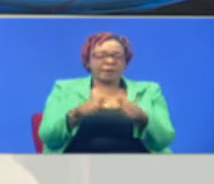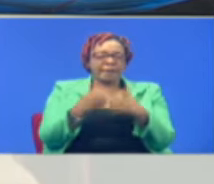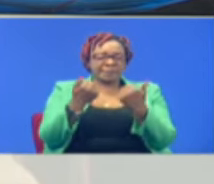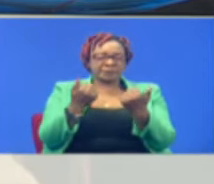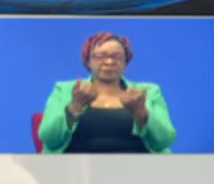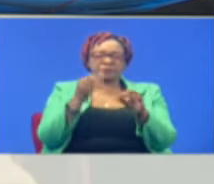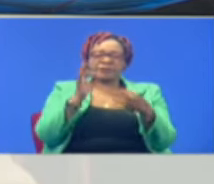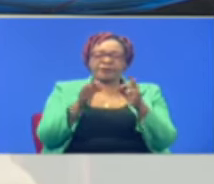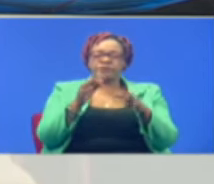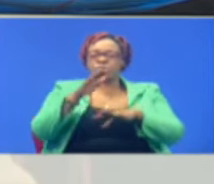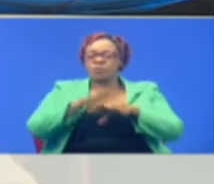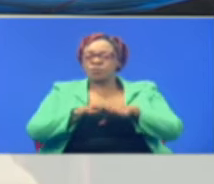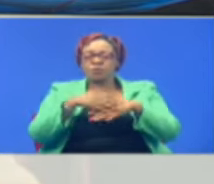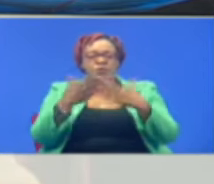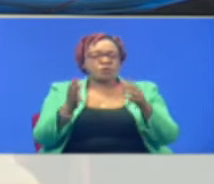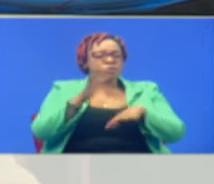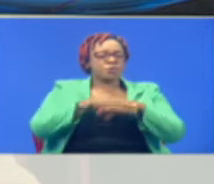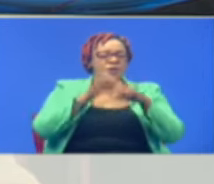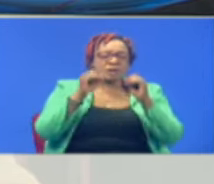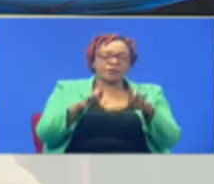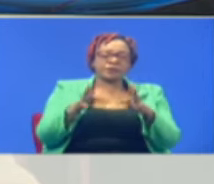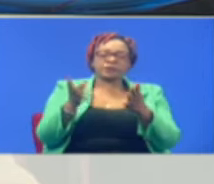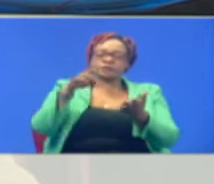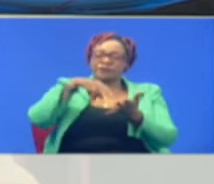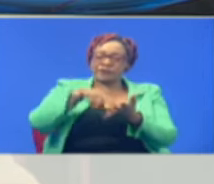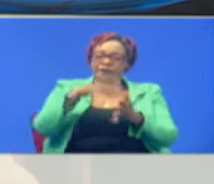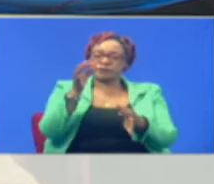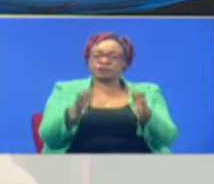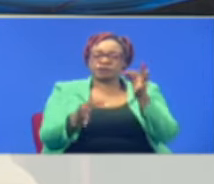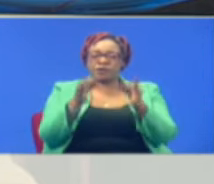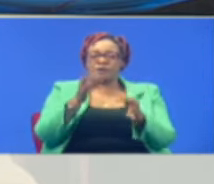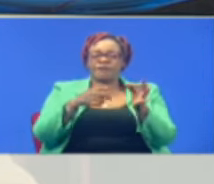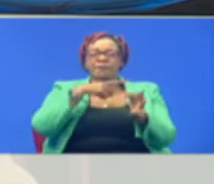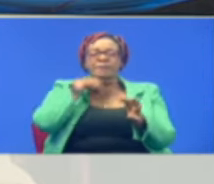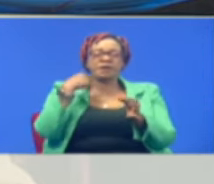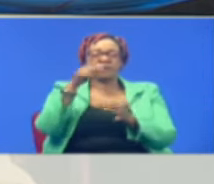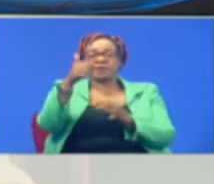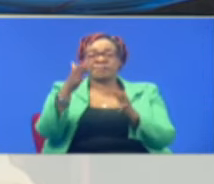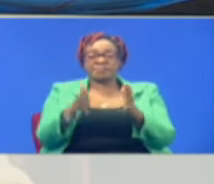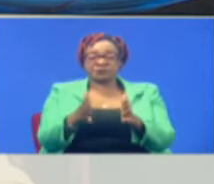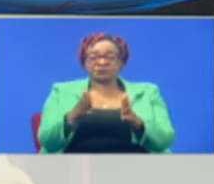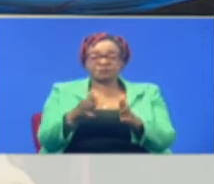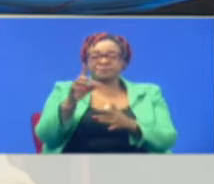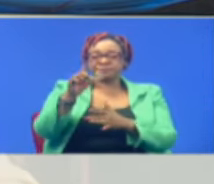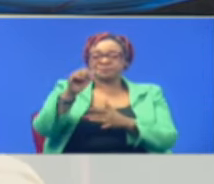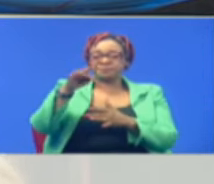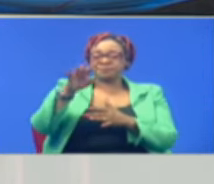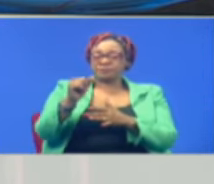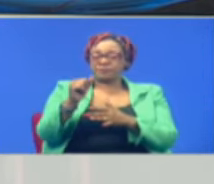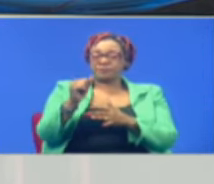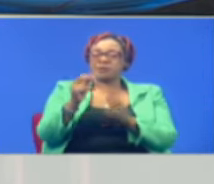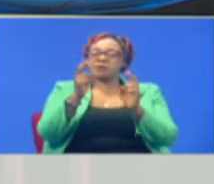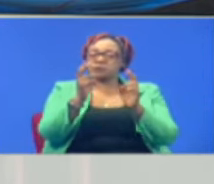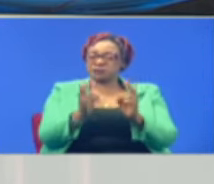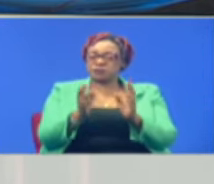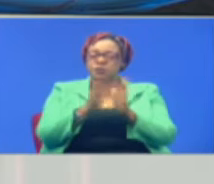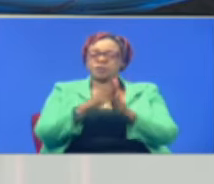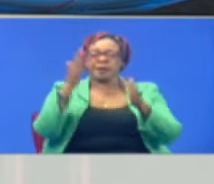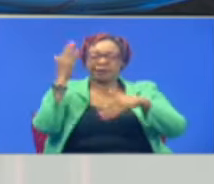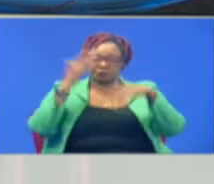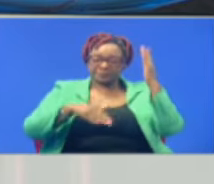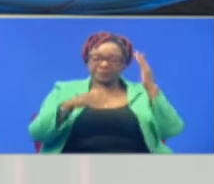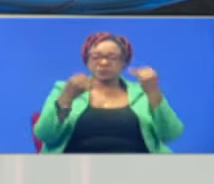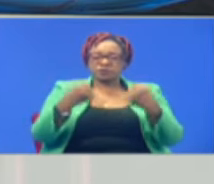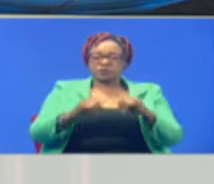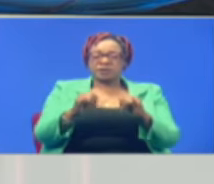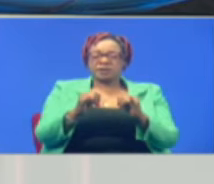or unfit to face trial for the murder of another person? Leila Mohammed sat down with experts and tried to make